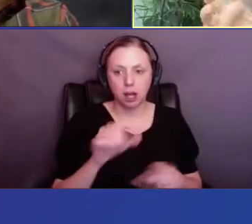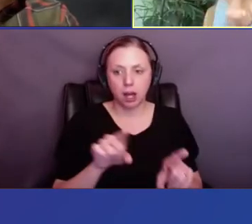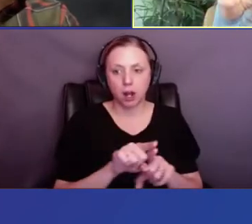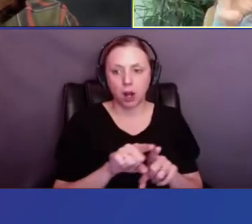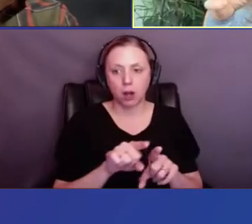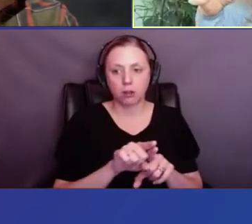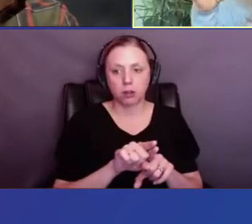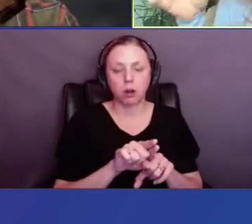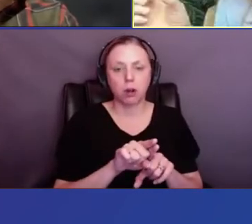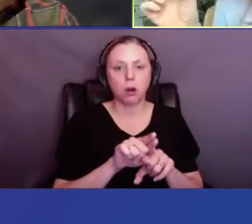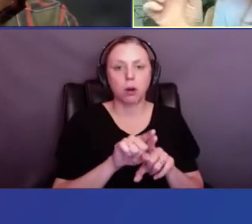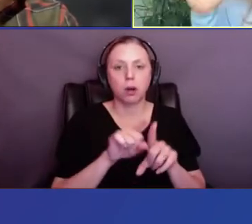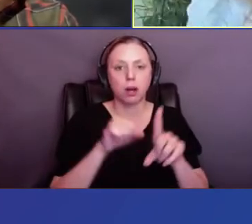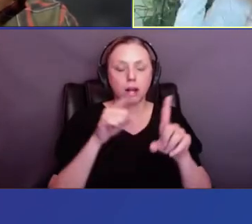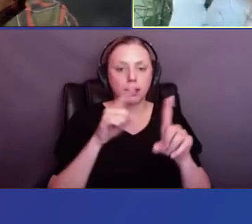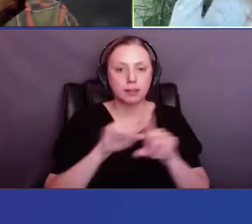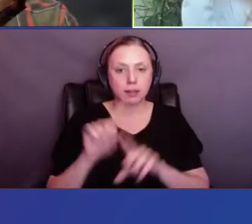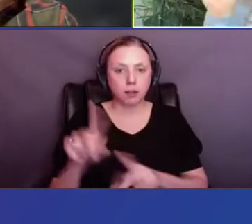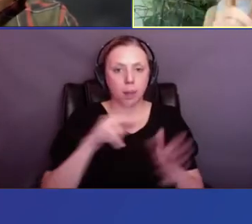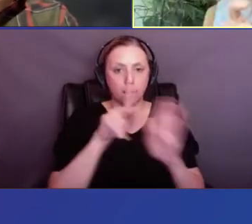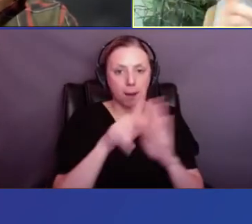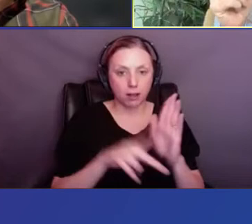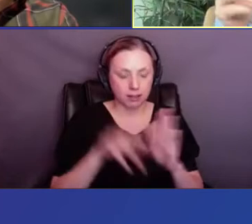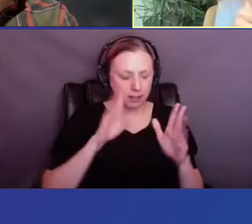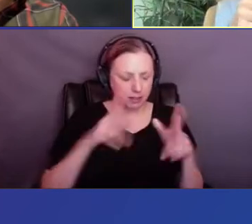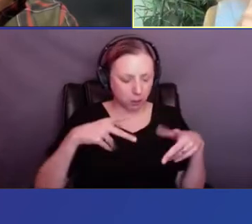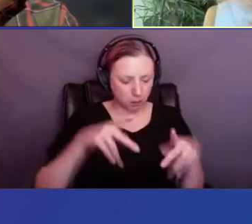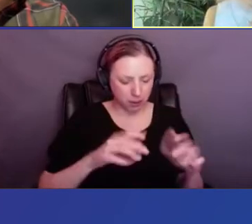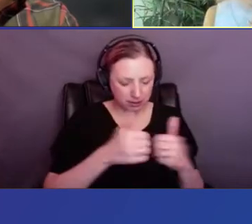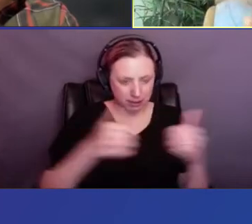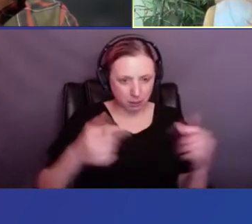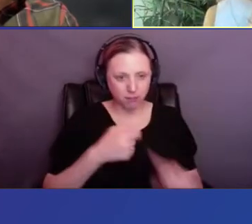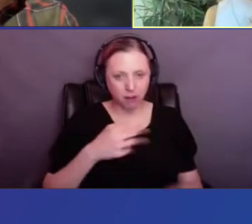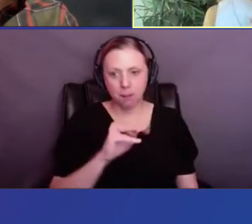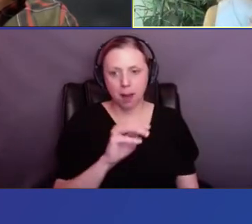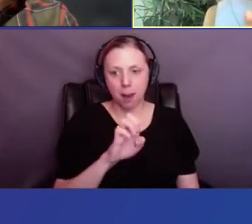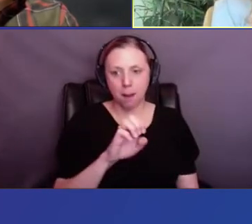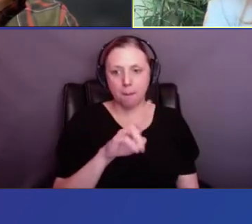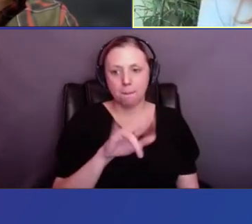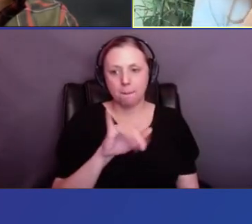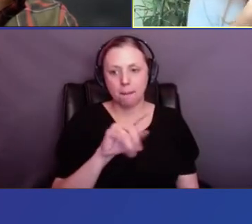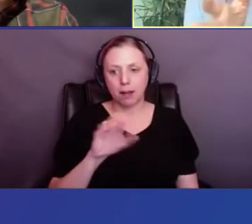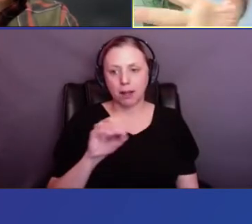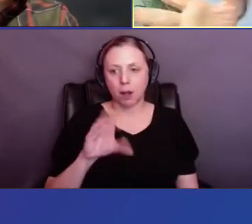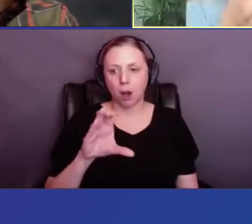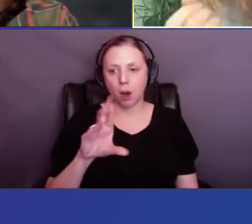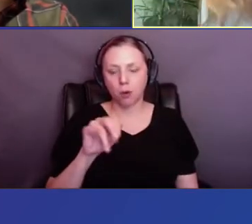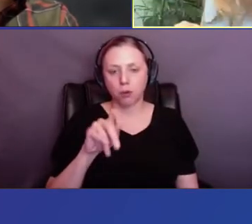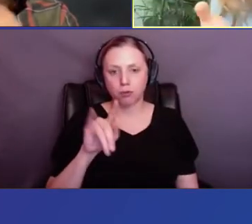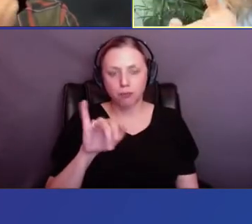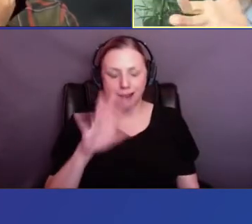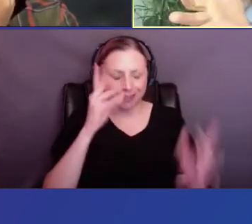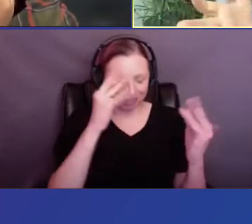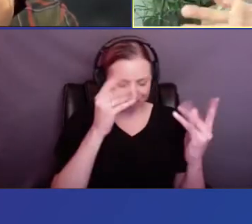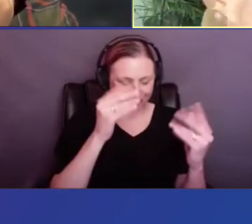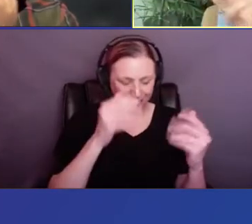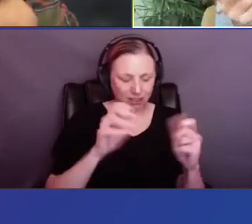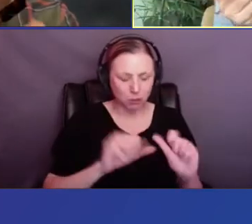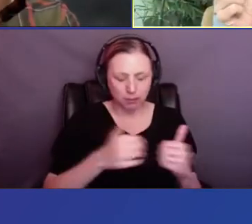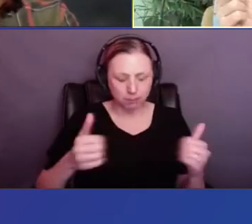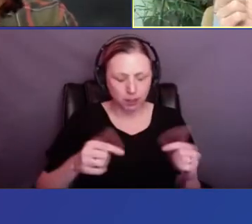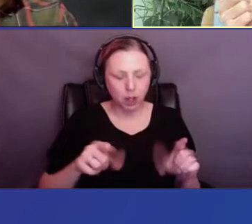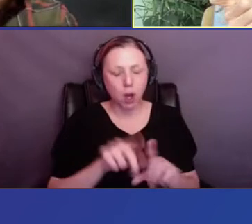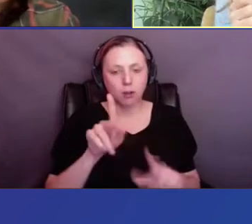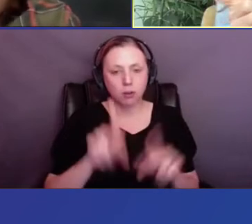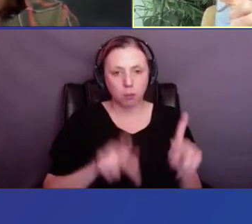policies that allow us to step away from the meritocratic thinking. Also, and Risa just reminded me, there's some folks working on a common application,